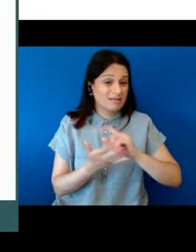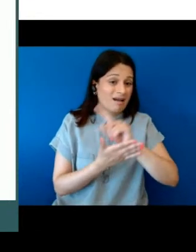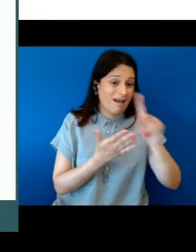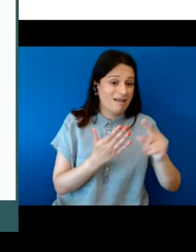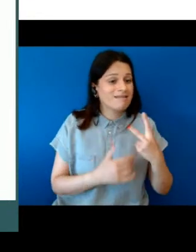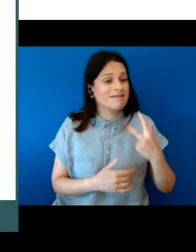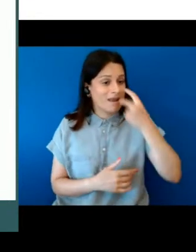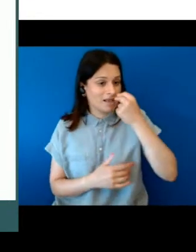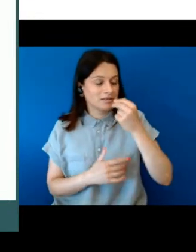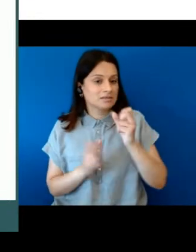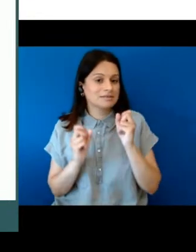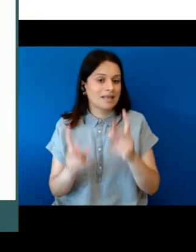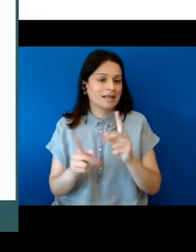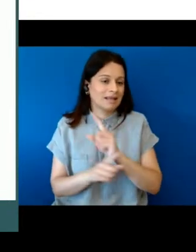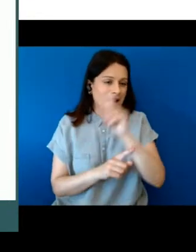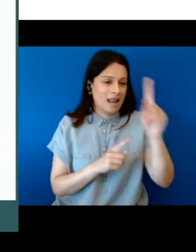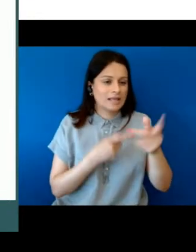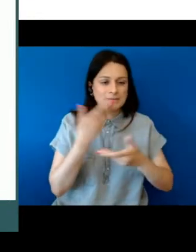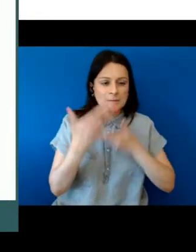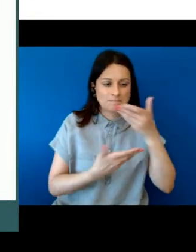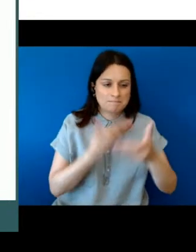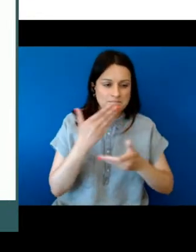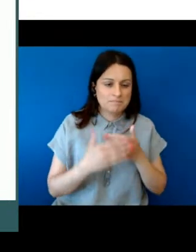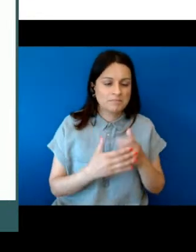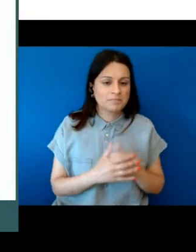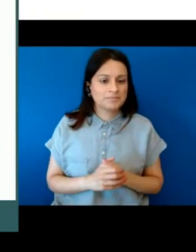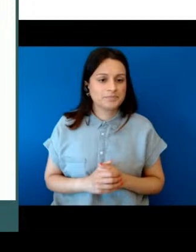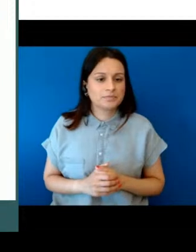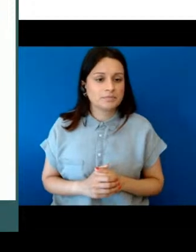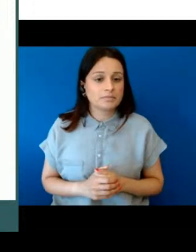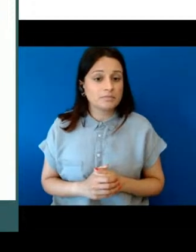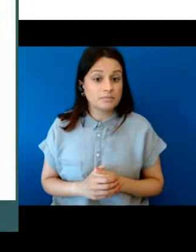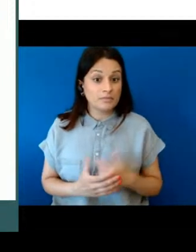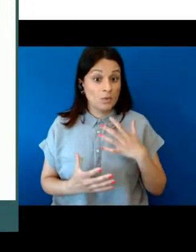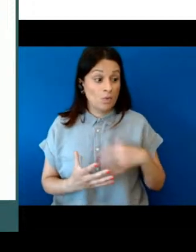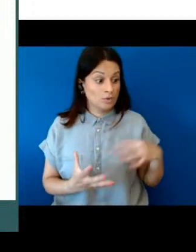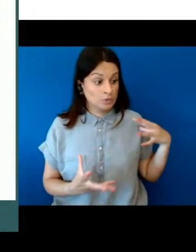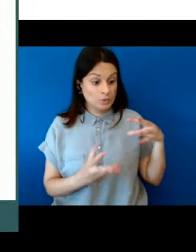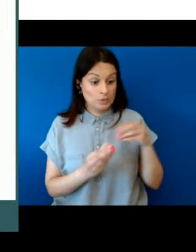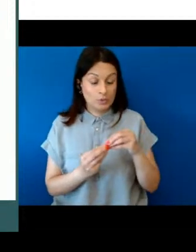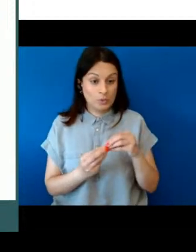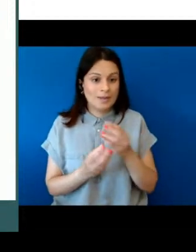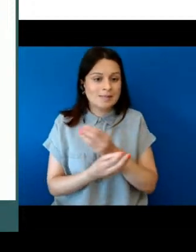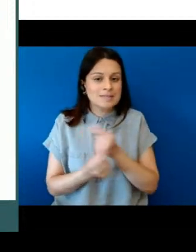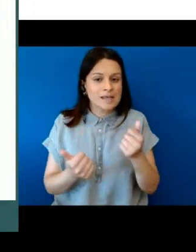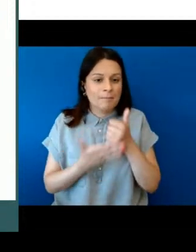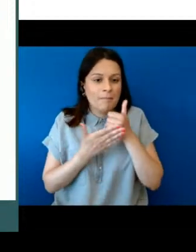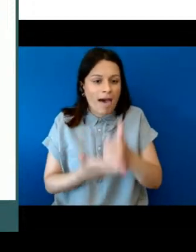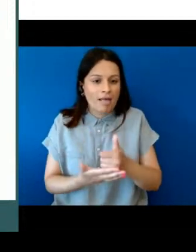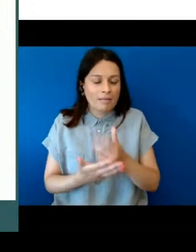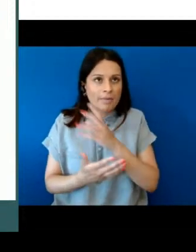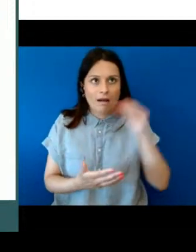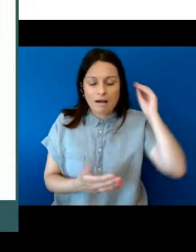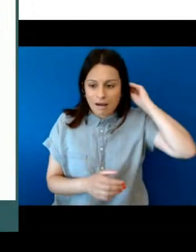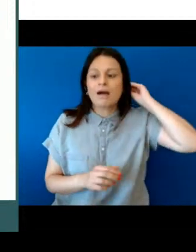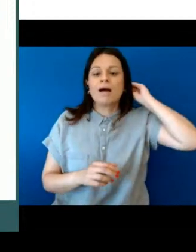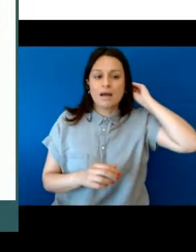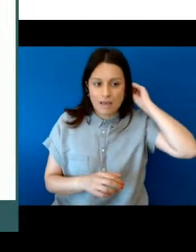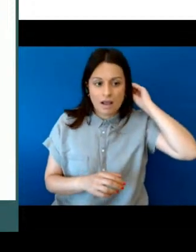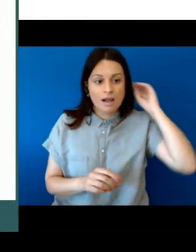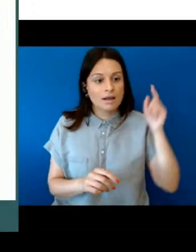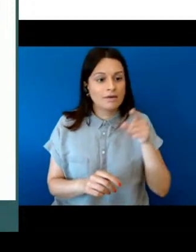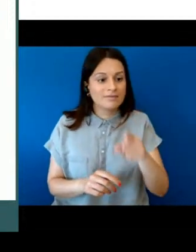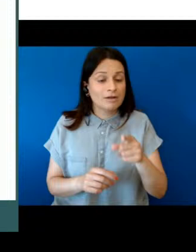Just before I do that, I'm just going to give you a few take-home messages. I think it's really important to discuss through with